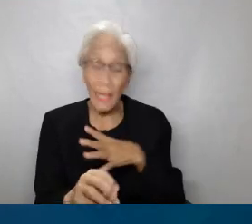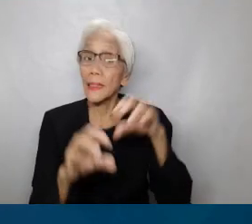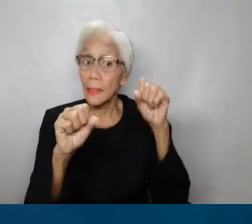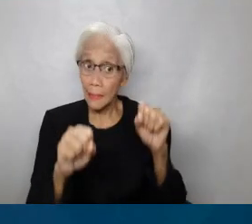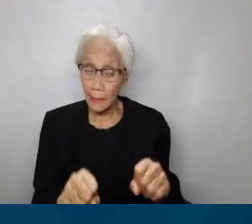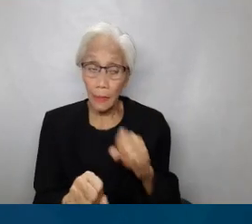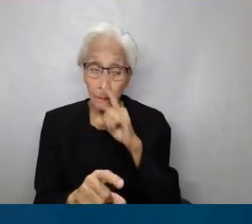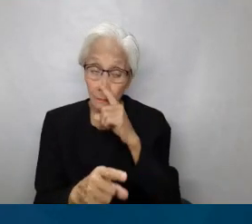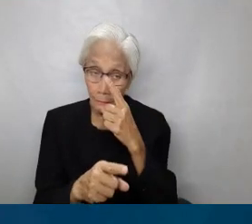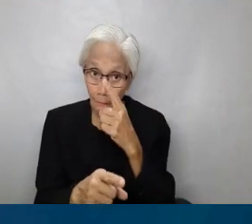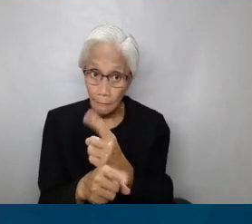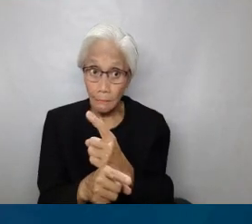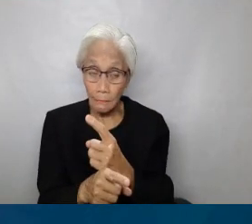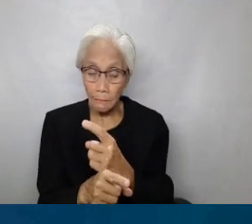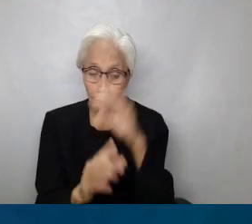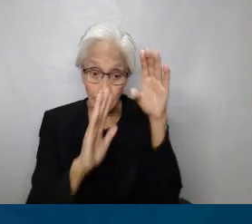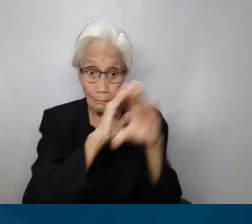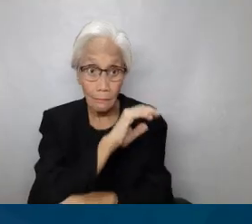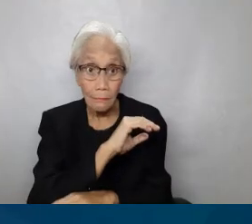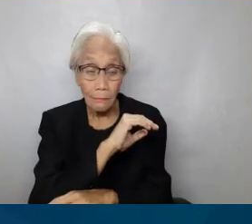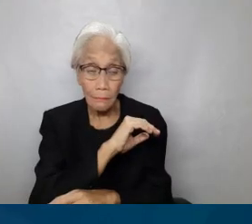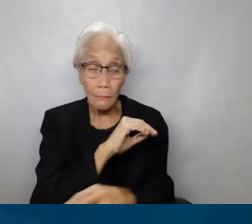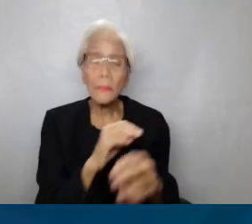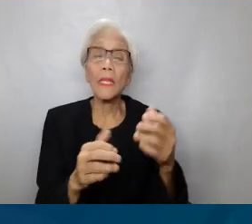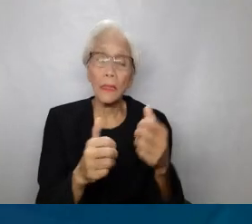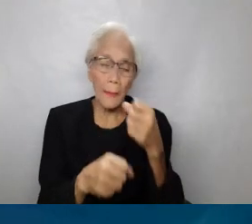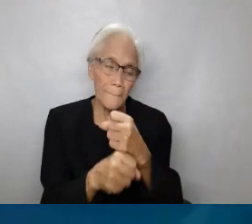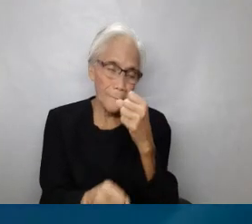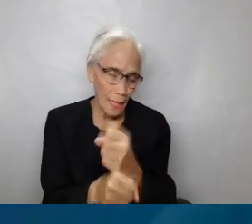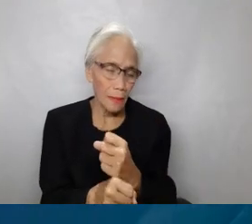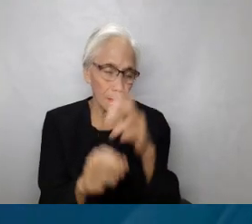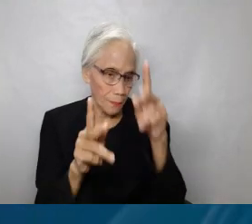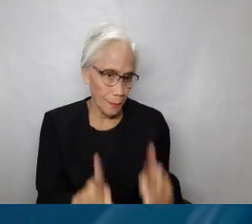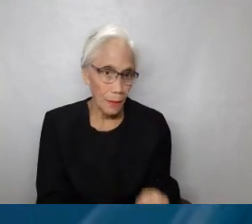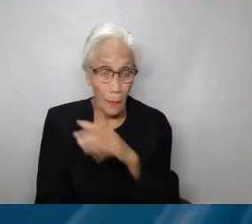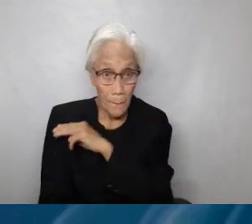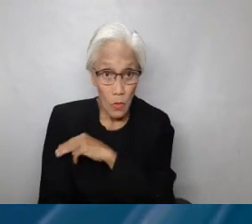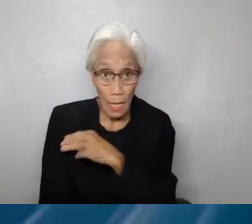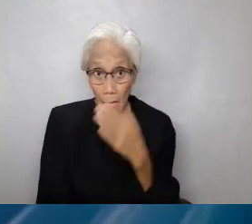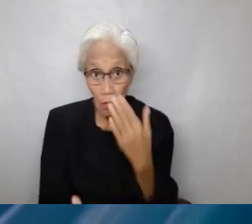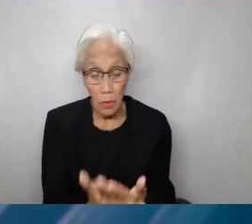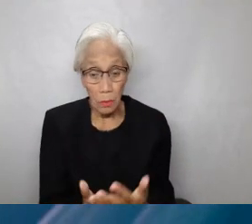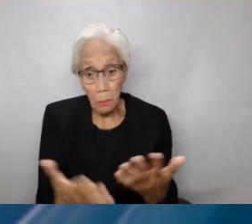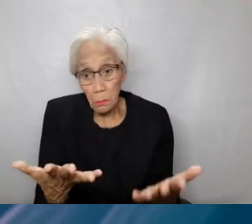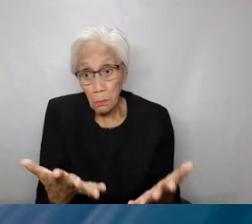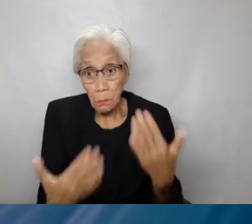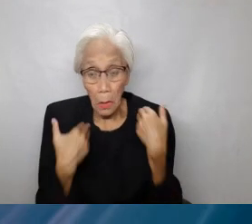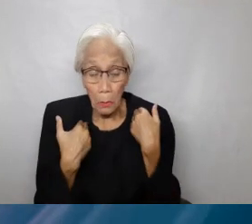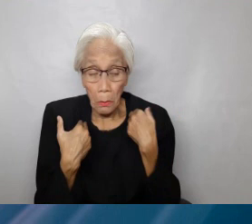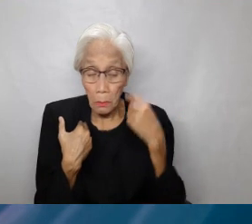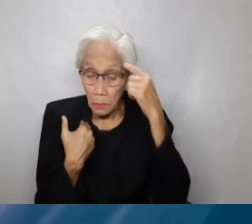no man can entirely condemn beliefs that make a person morally good.